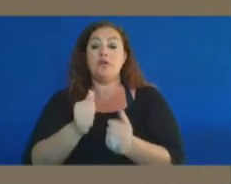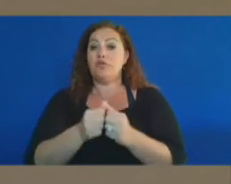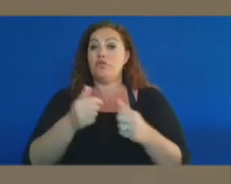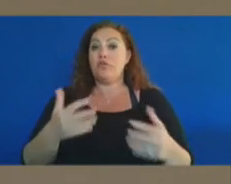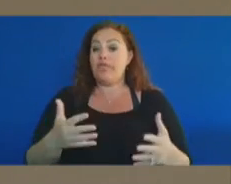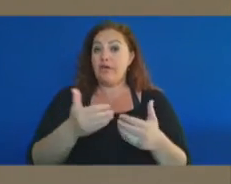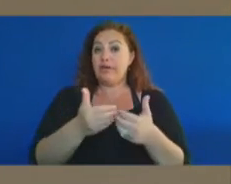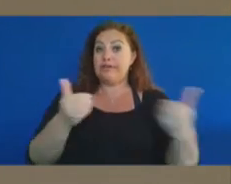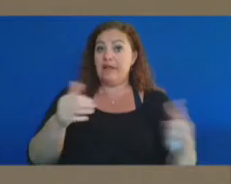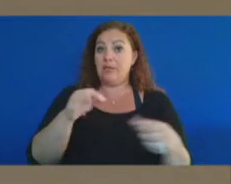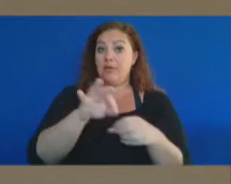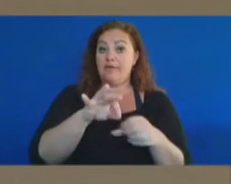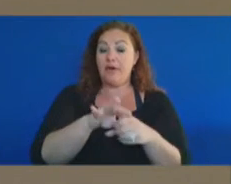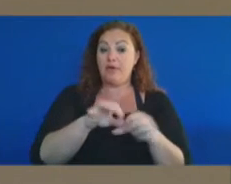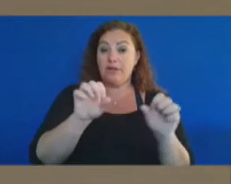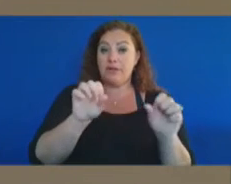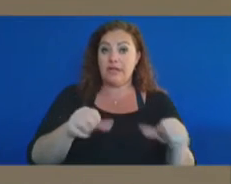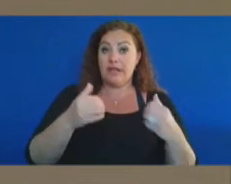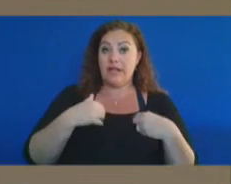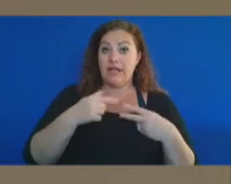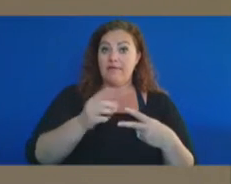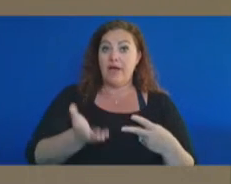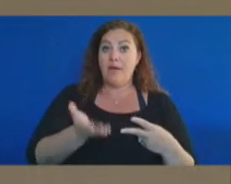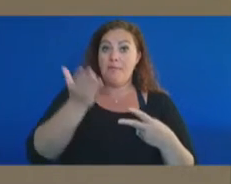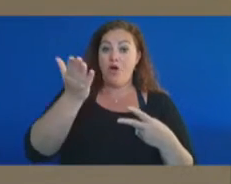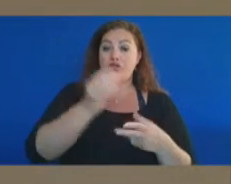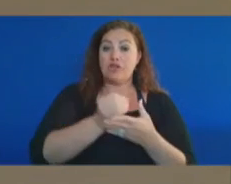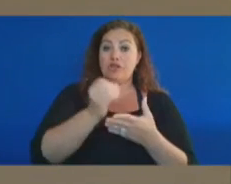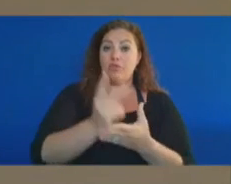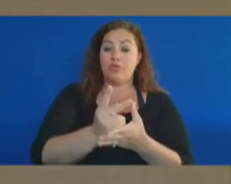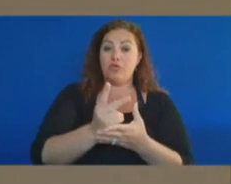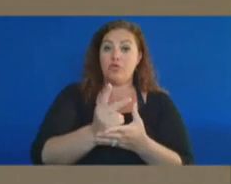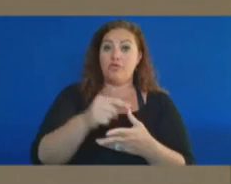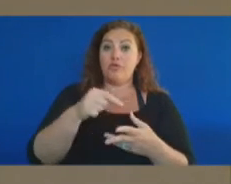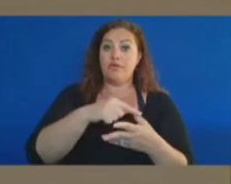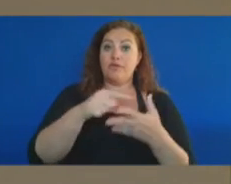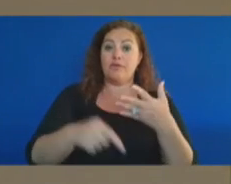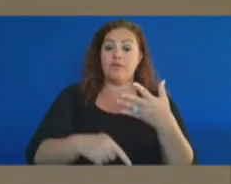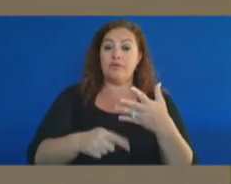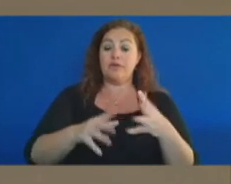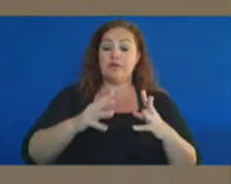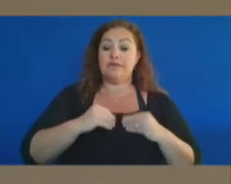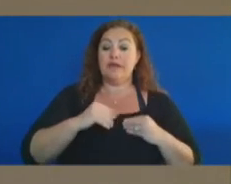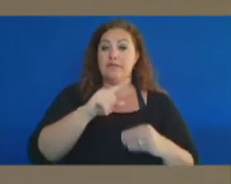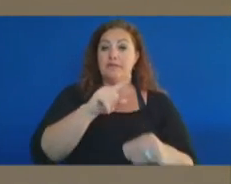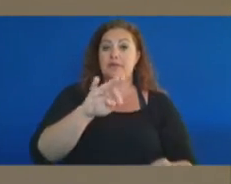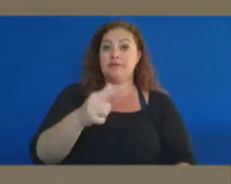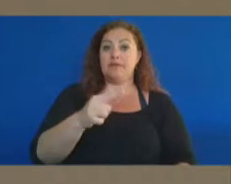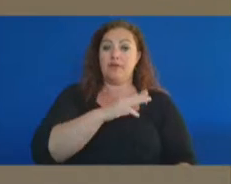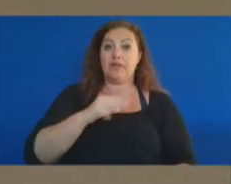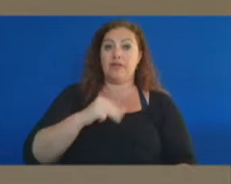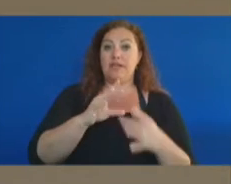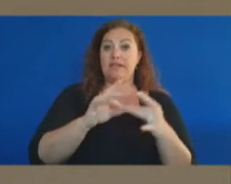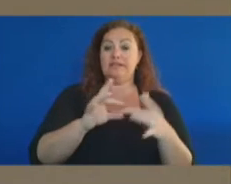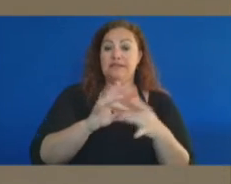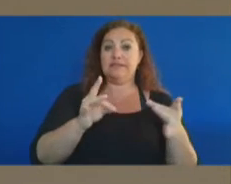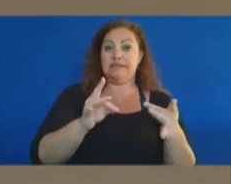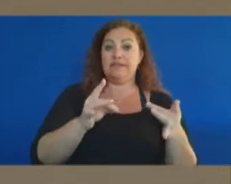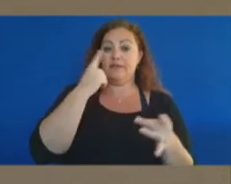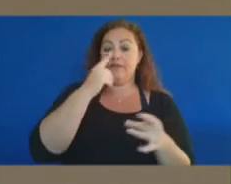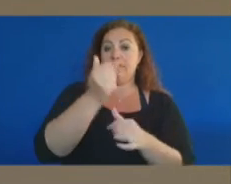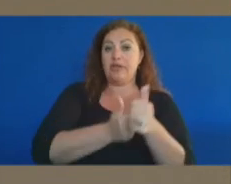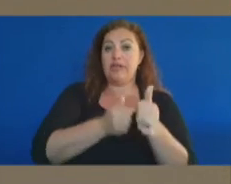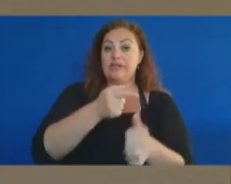vote May I have a motion to approve the following petitions to adopt the zoning committee statement of consistency for each of these